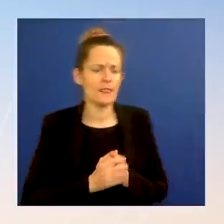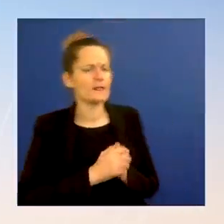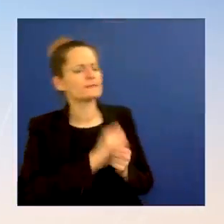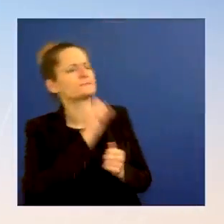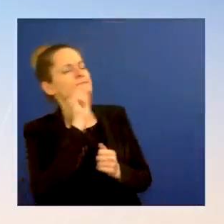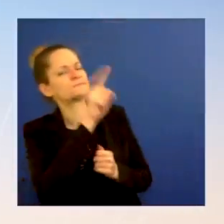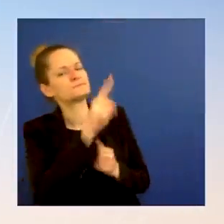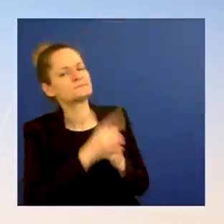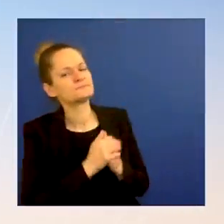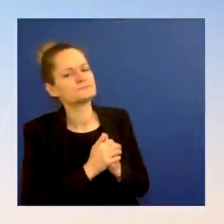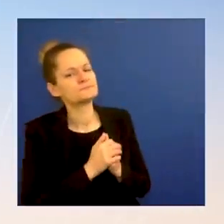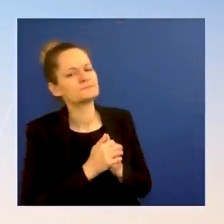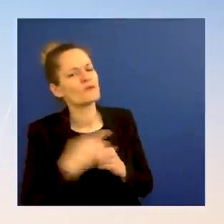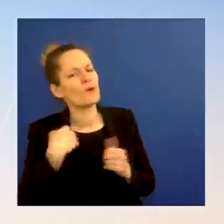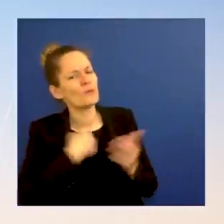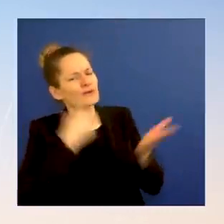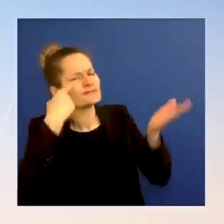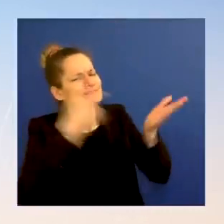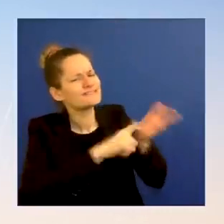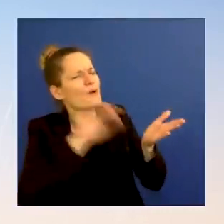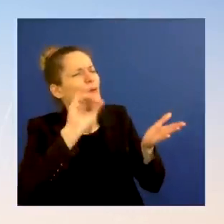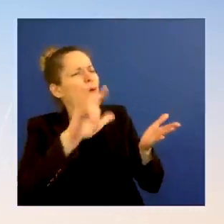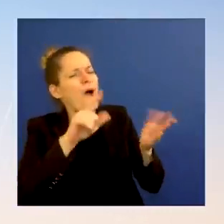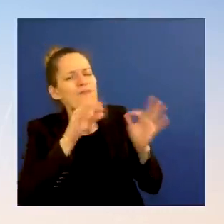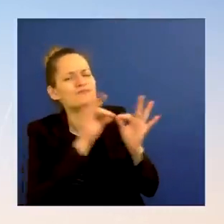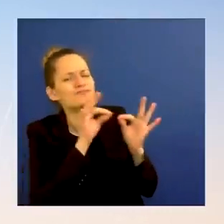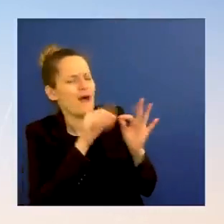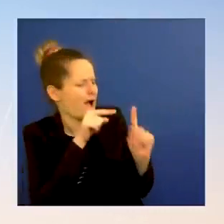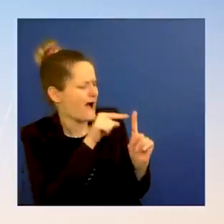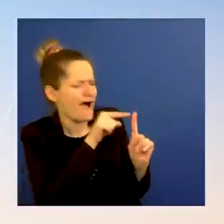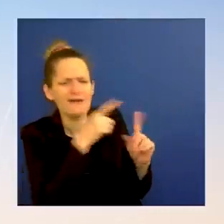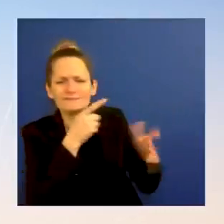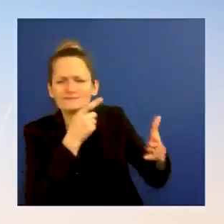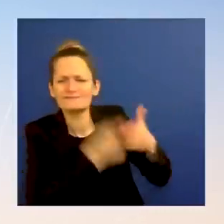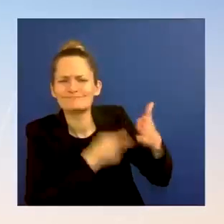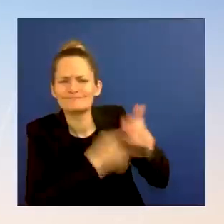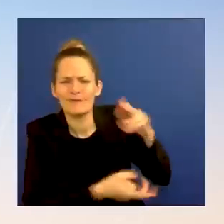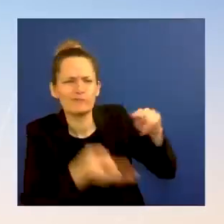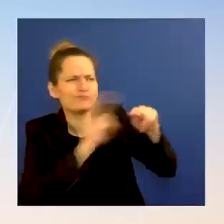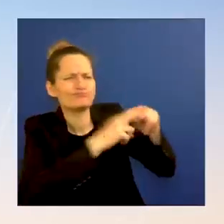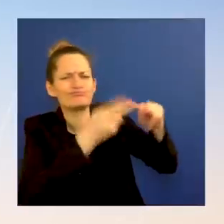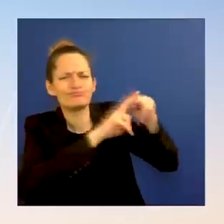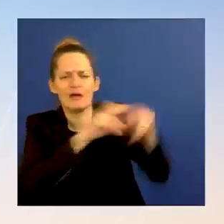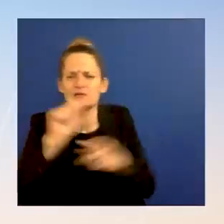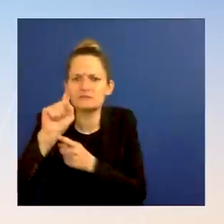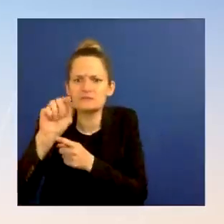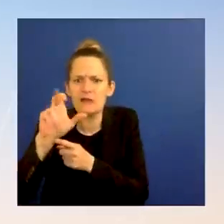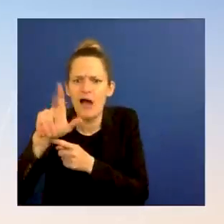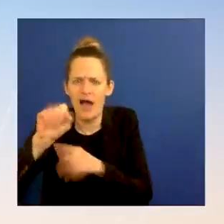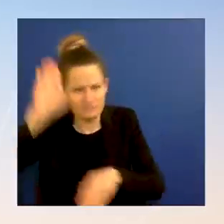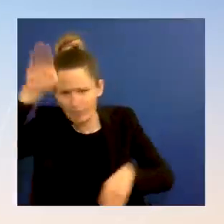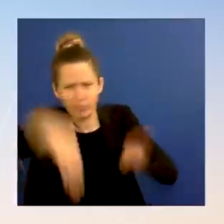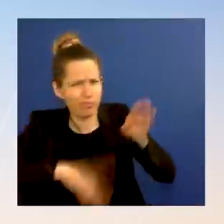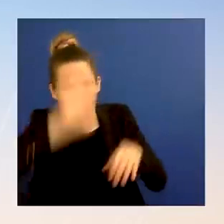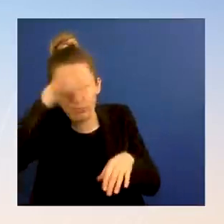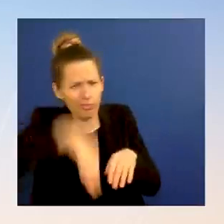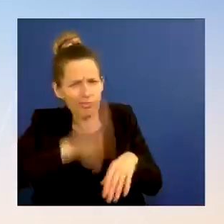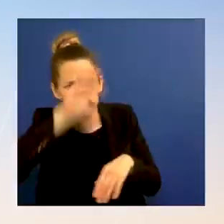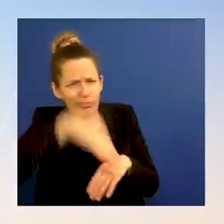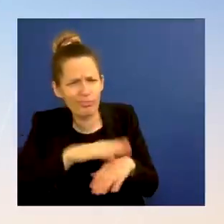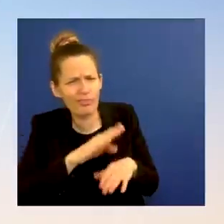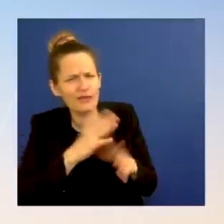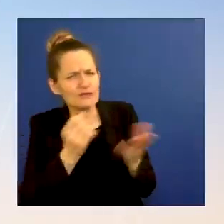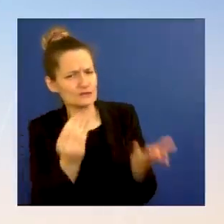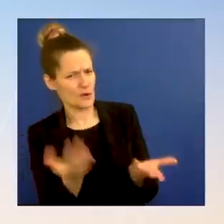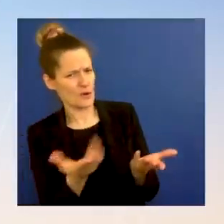prices. Those are obviously pressures on the economy. Do you think that if those trends continue, that they will reverse the gains that you've seen? So